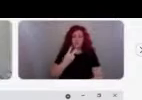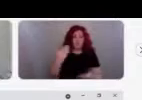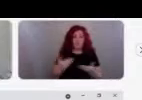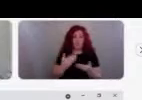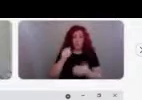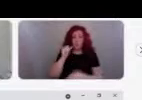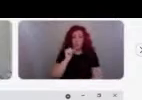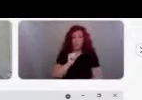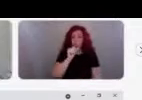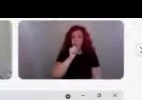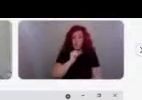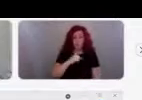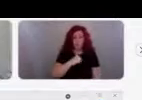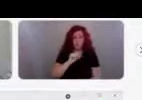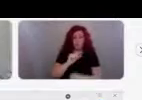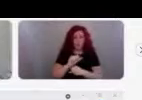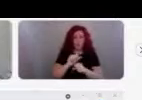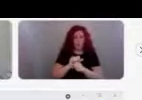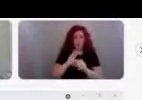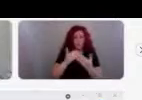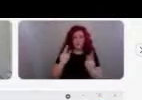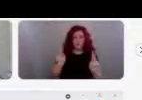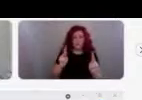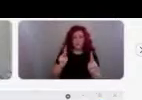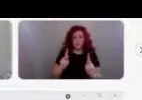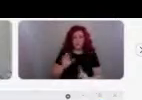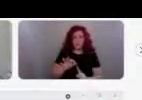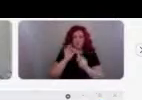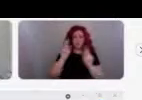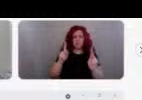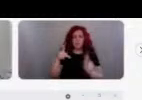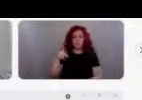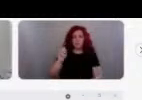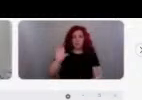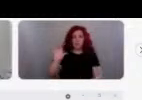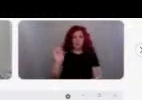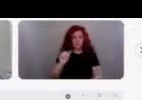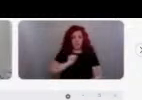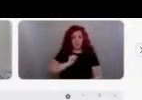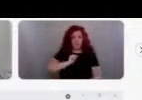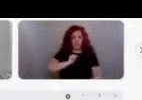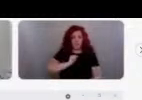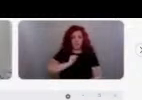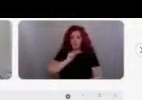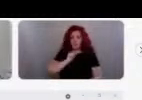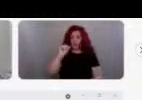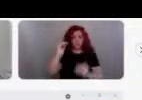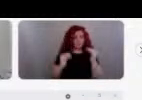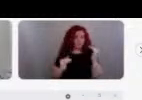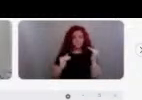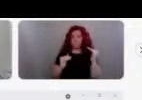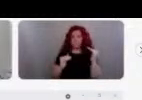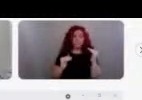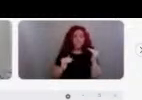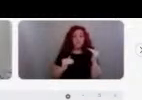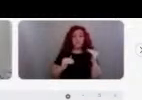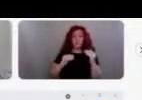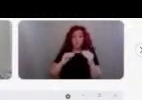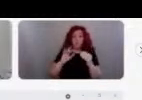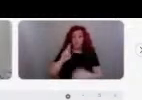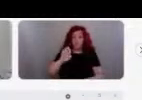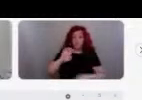working class people especially those of color like myself has been underserved if we keep the redistricting lines